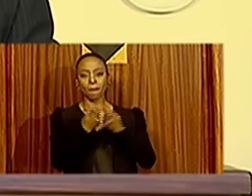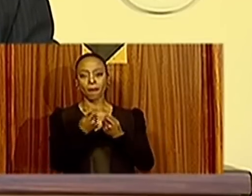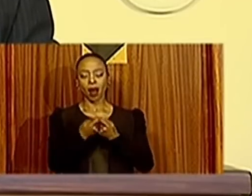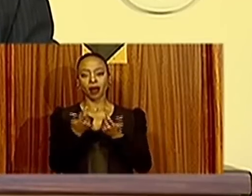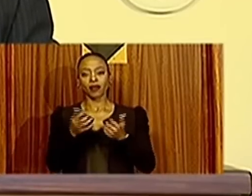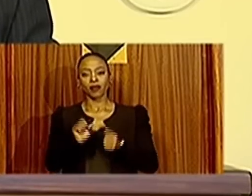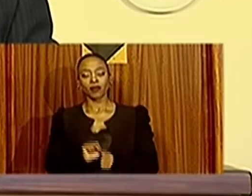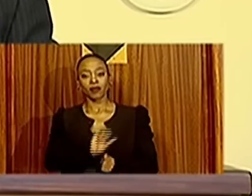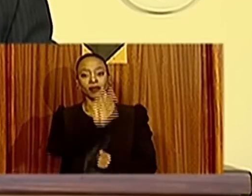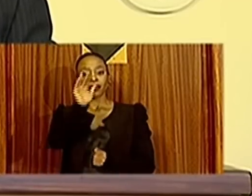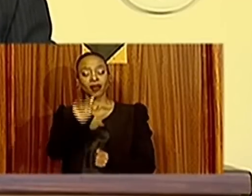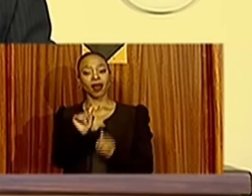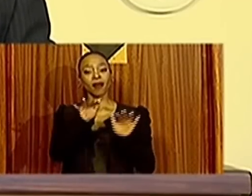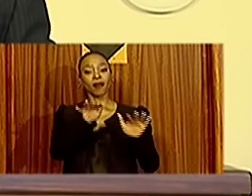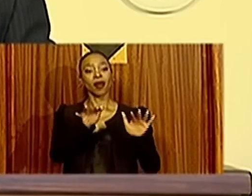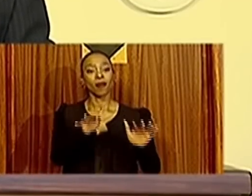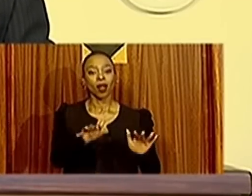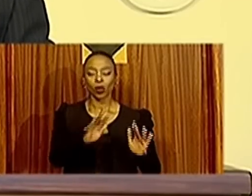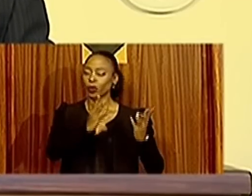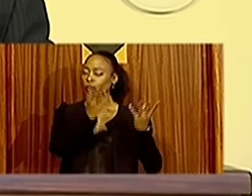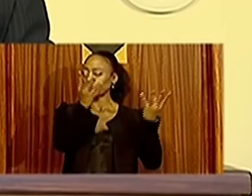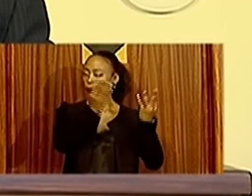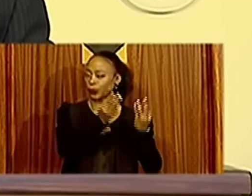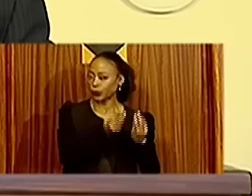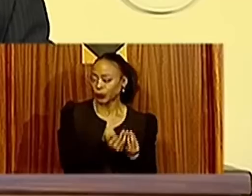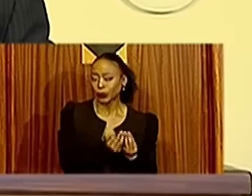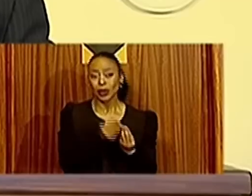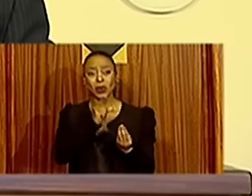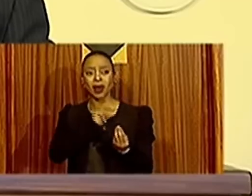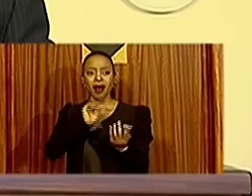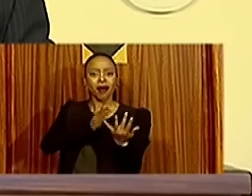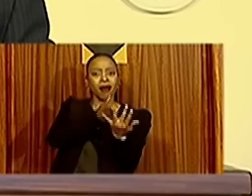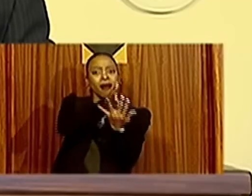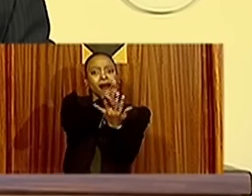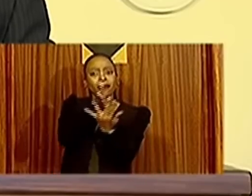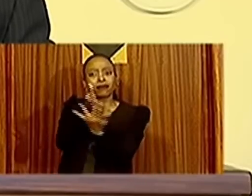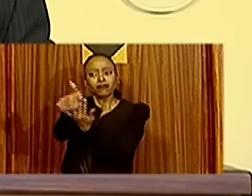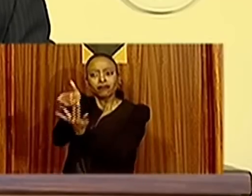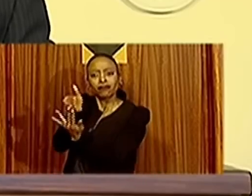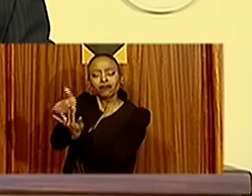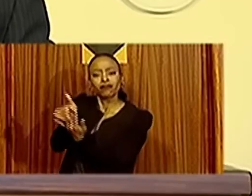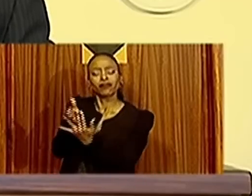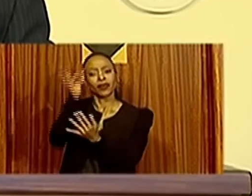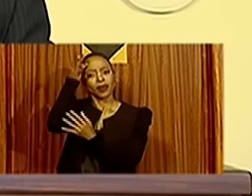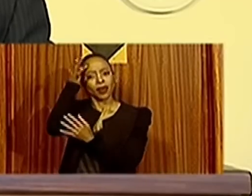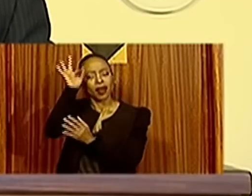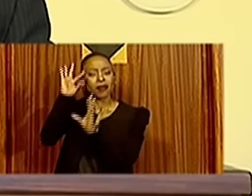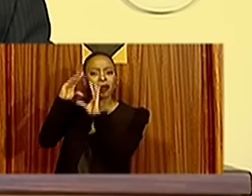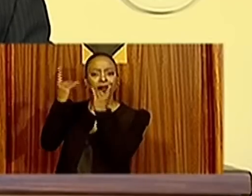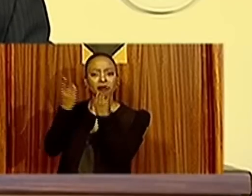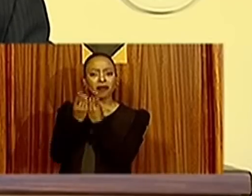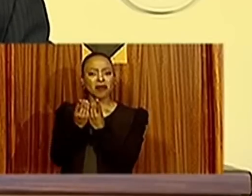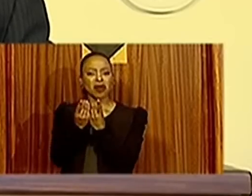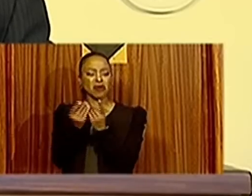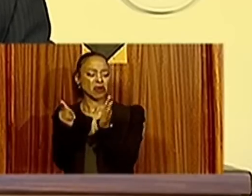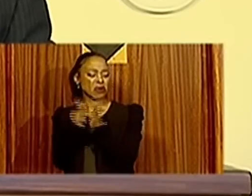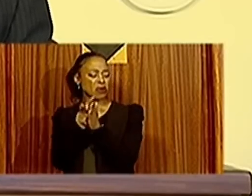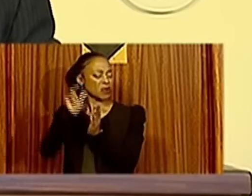people, that had eroded our public institutions, and that had undermined the rule of law.